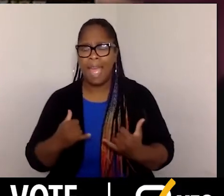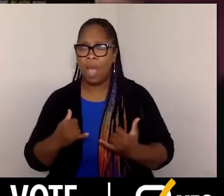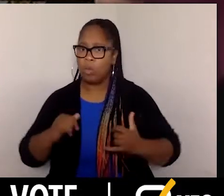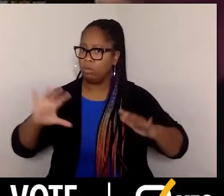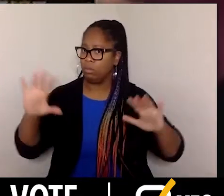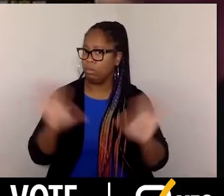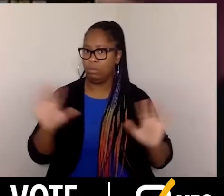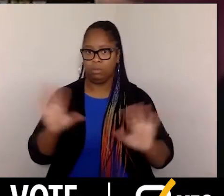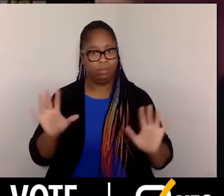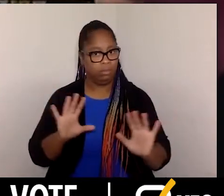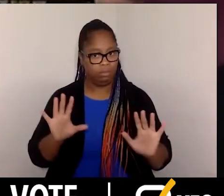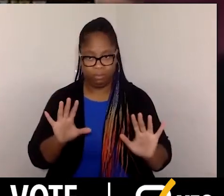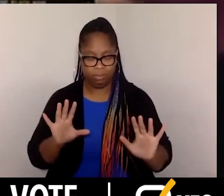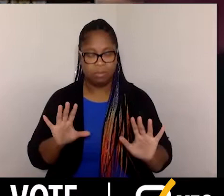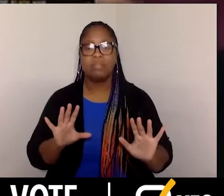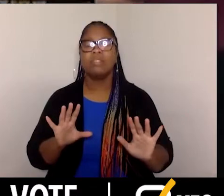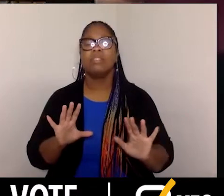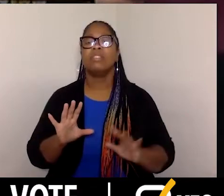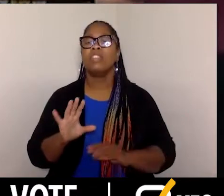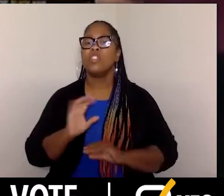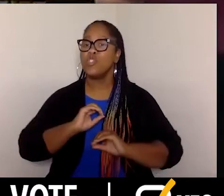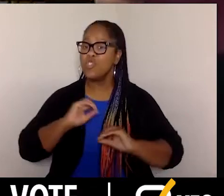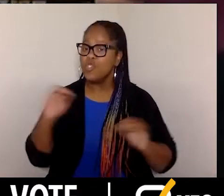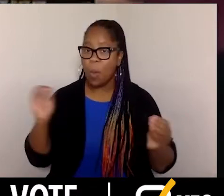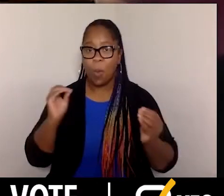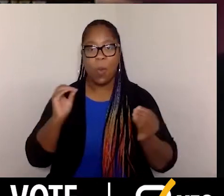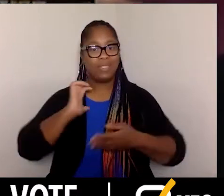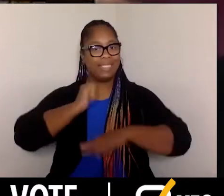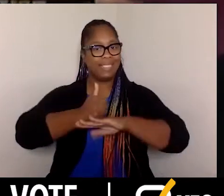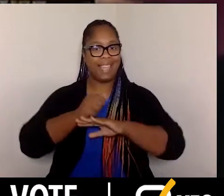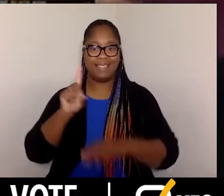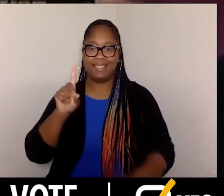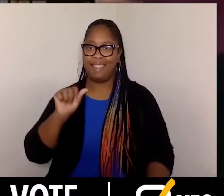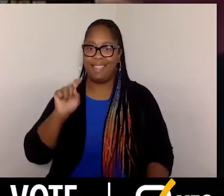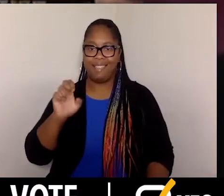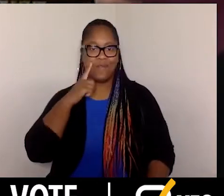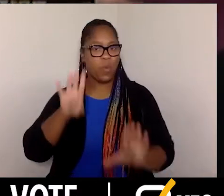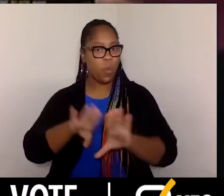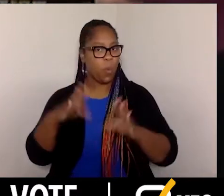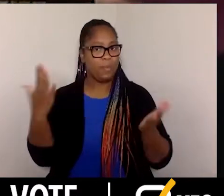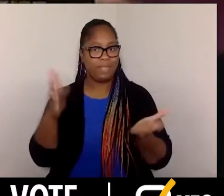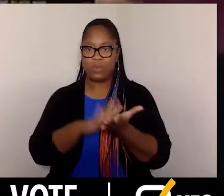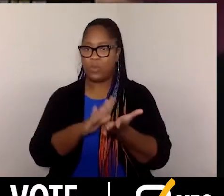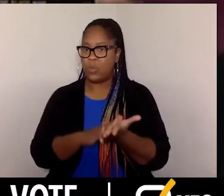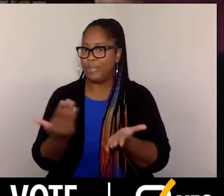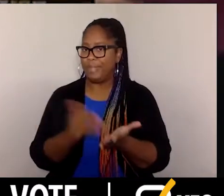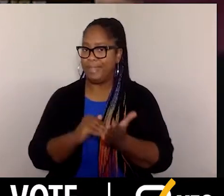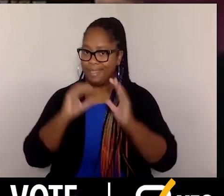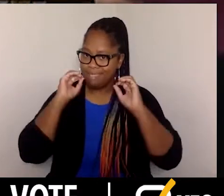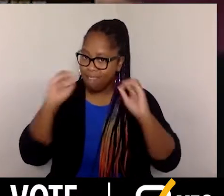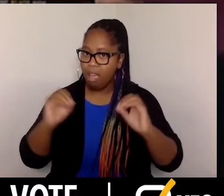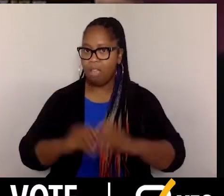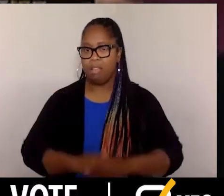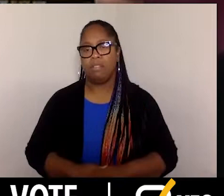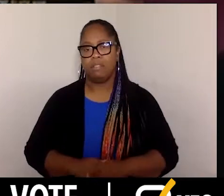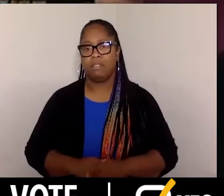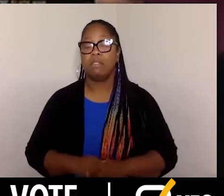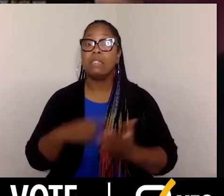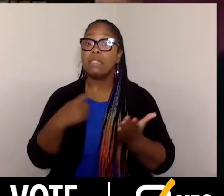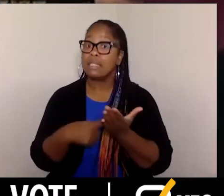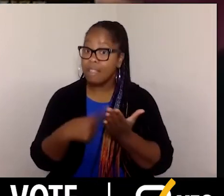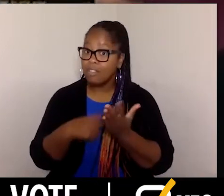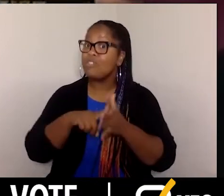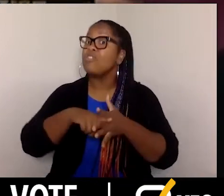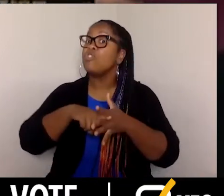near future. There is no date to reopen. We are beginning discussions with the